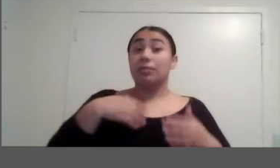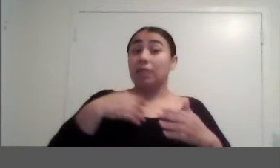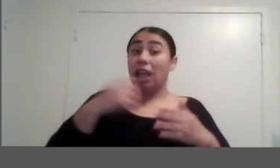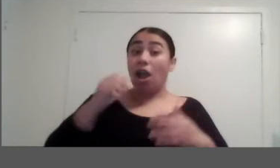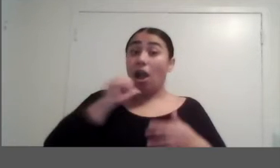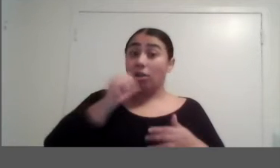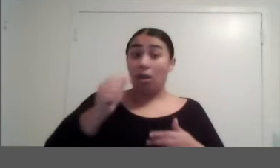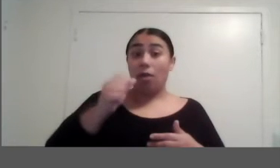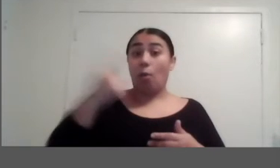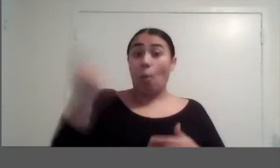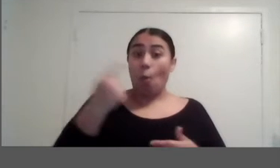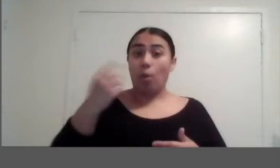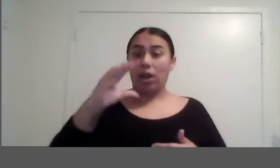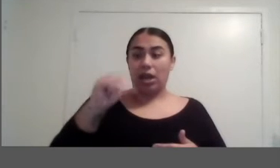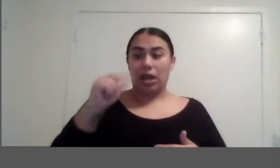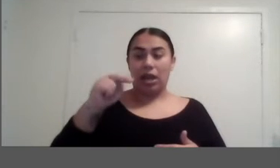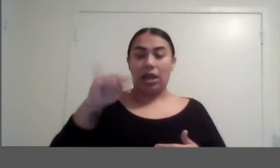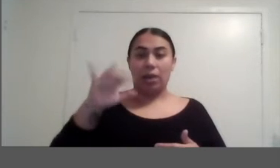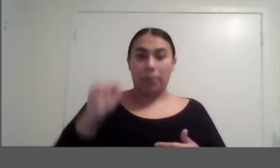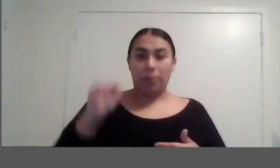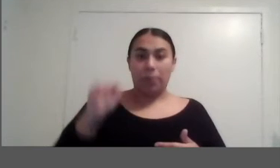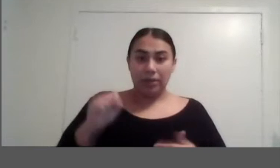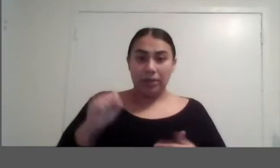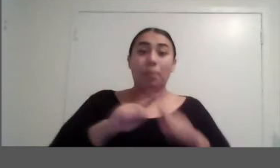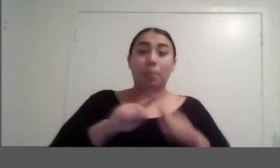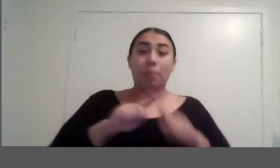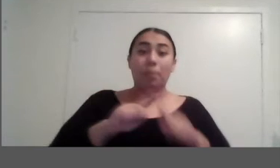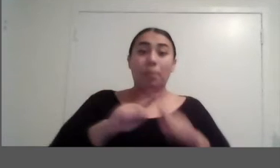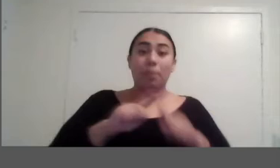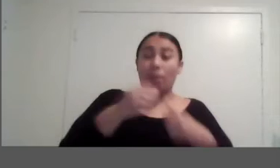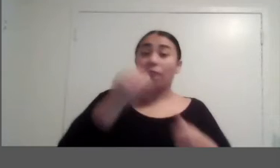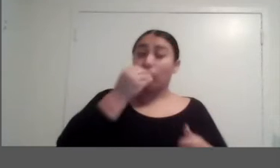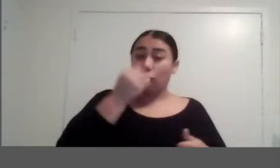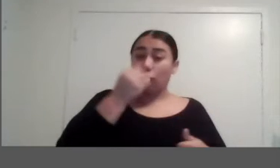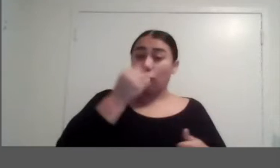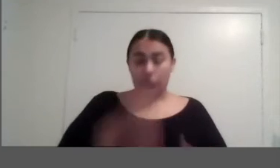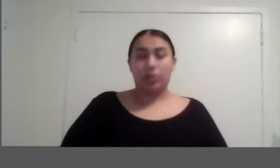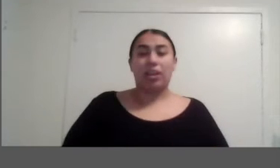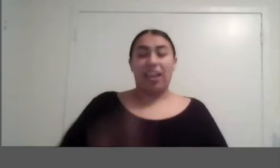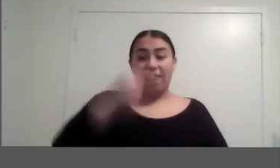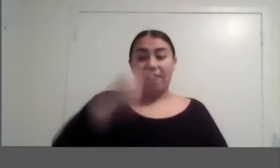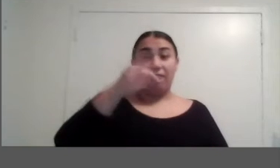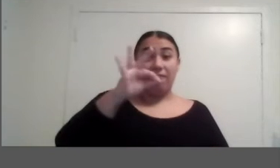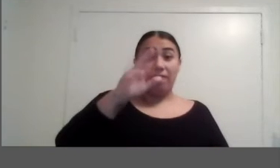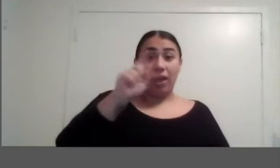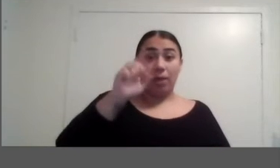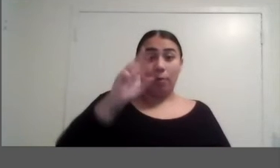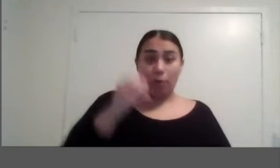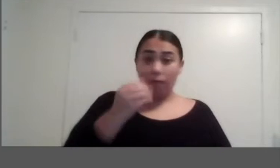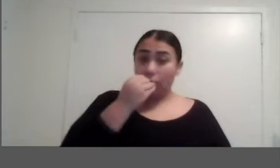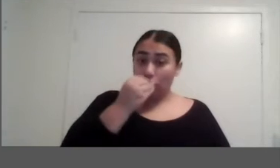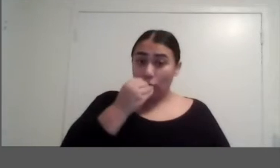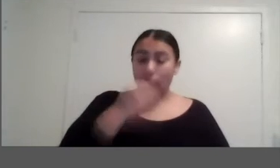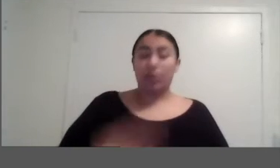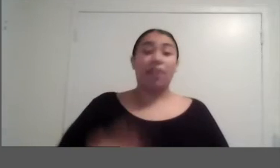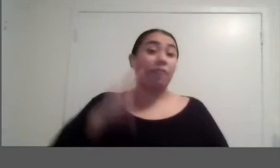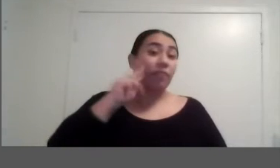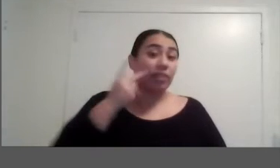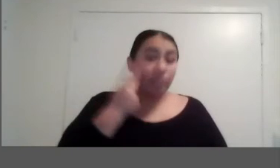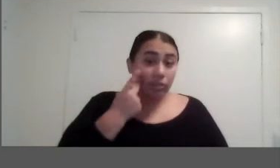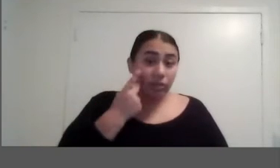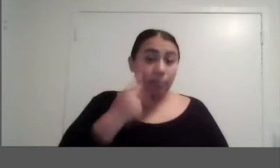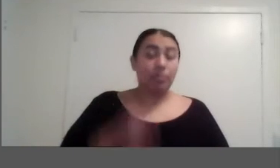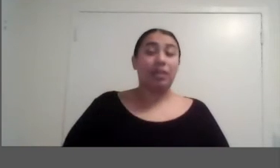eating habits. And the first is eating with the right foods, such as fermented foods, fiber-rich foods,